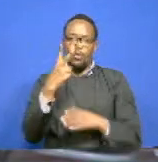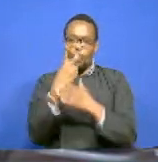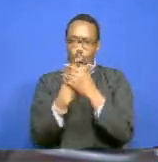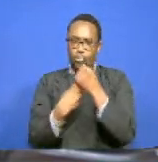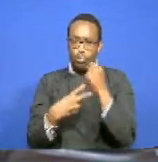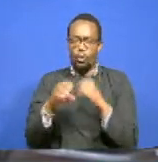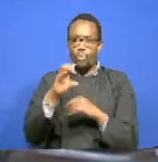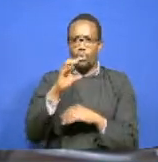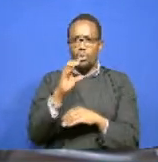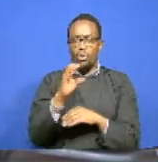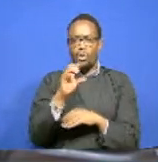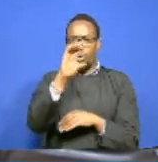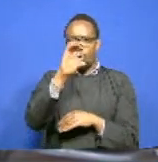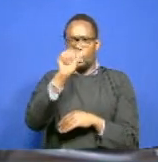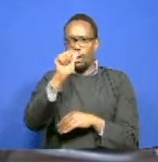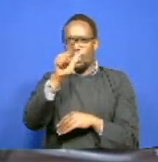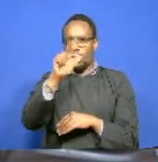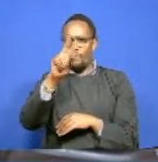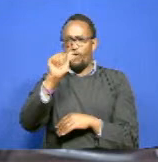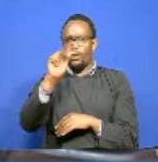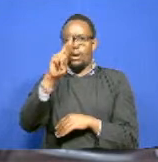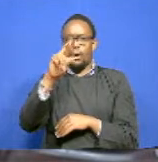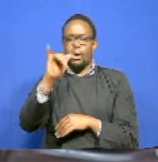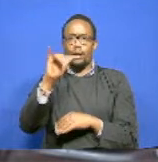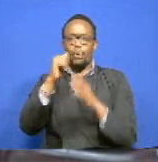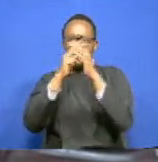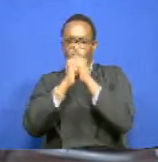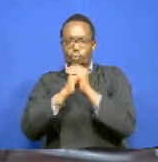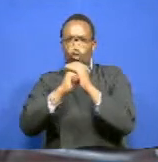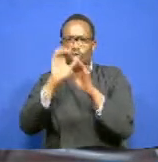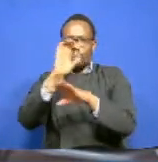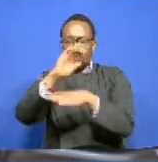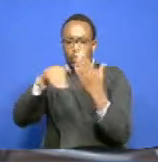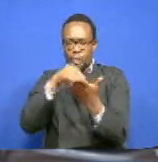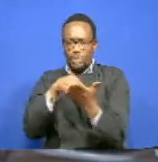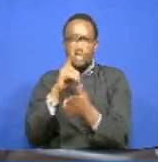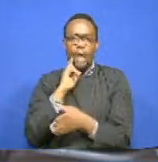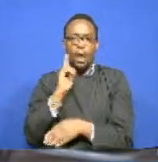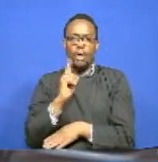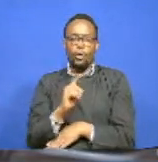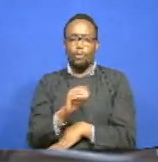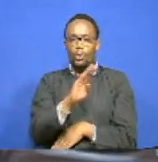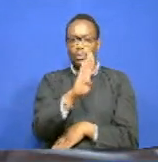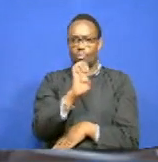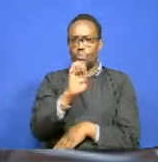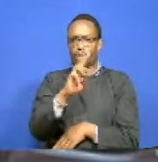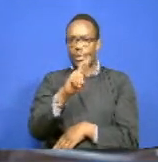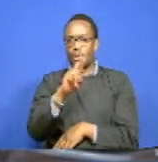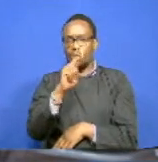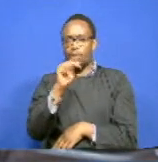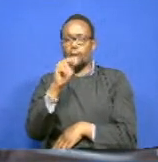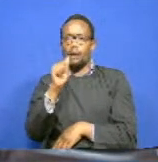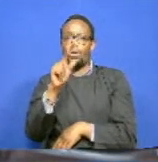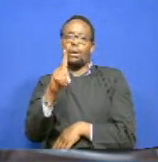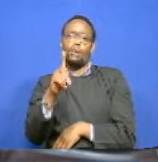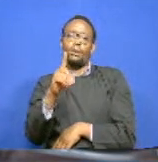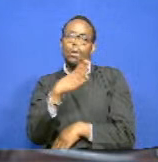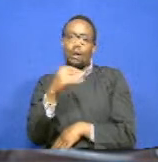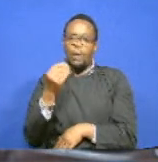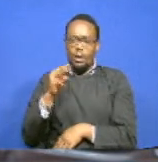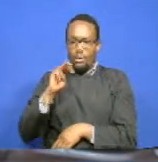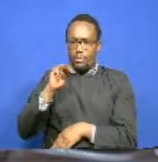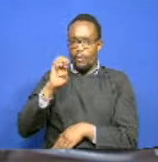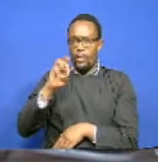of Calvary Worship Center in Nairobi, Bernard Enos Wanekea and Mercy